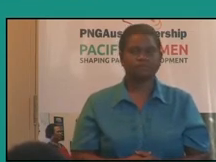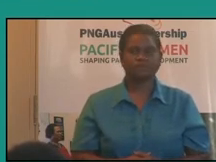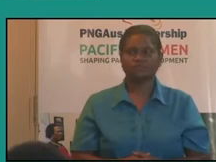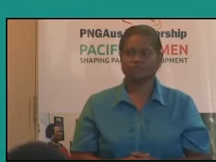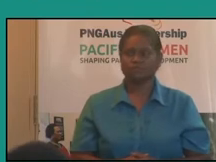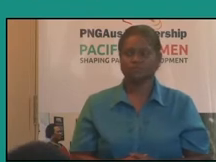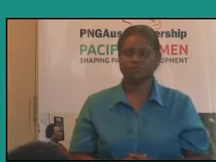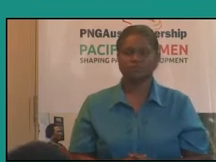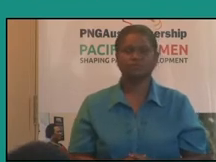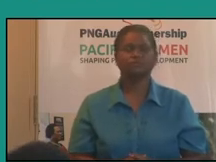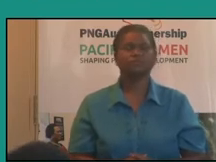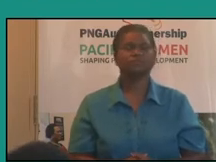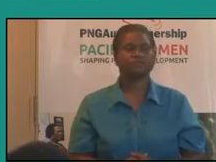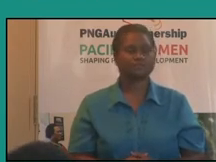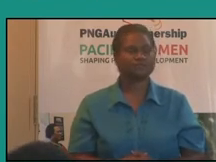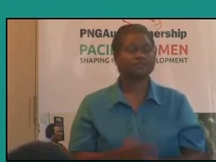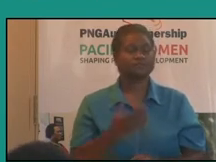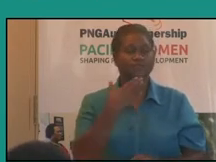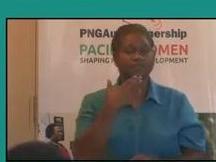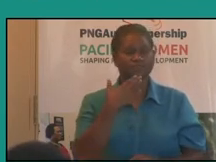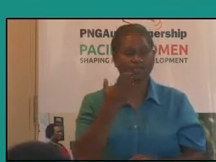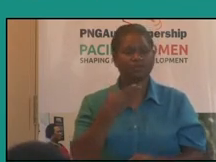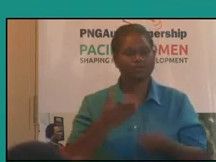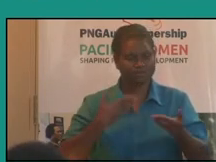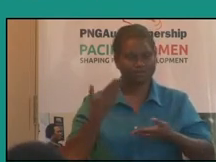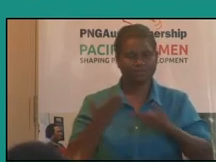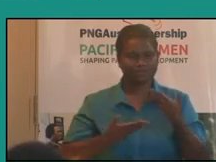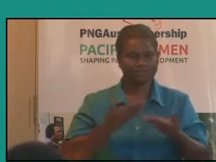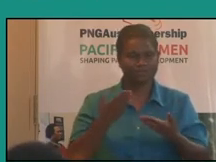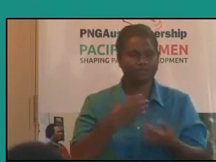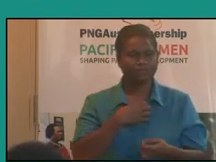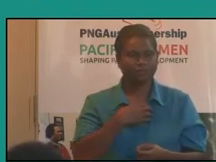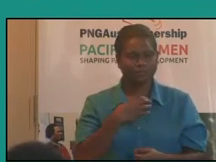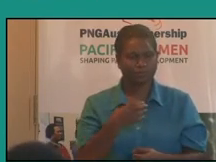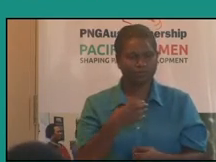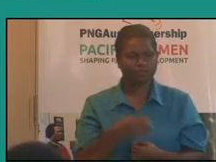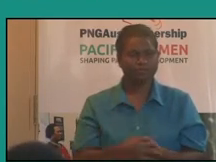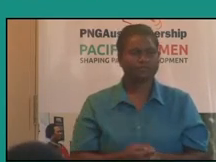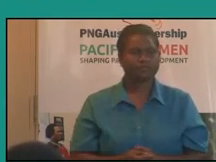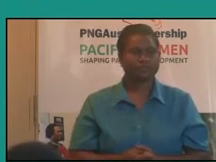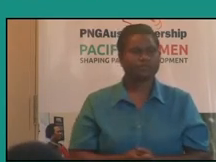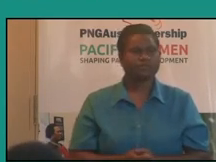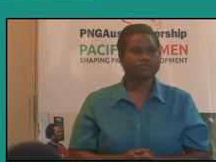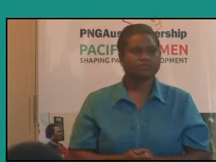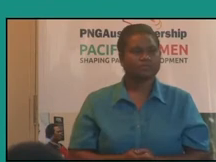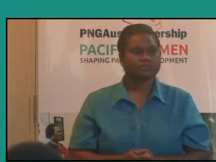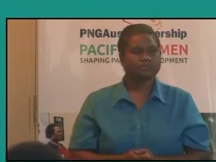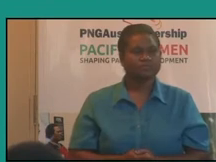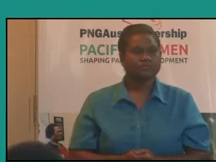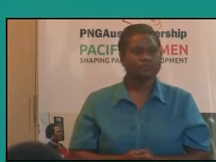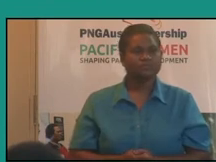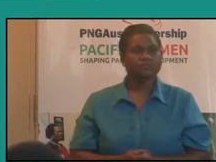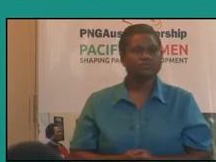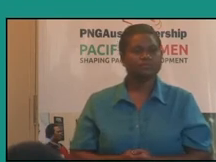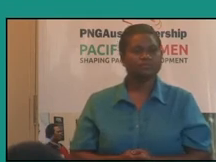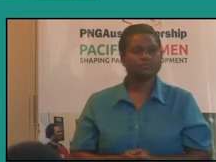Thank you, Samantha. Thank you for the insight into a sub-regional